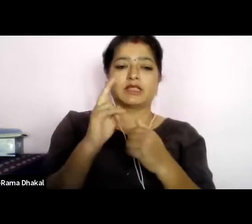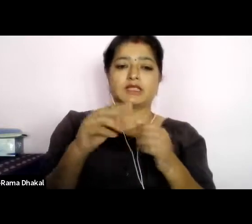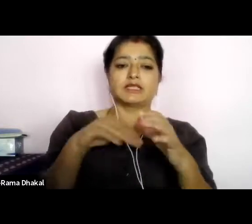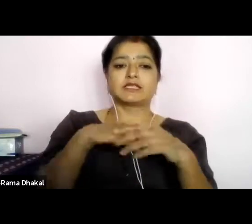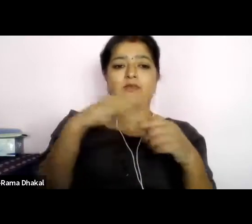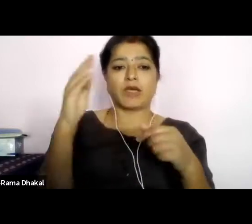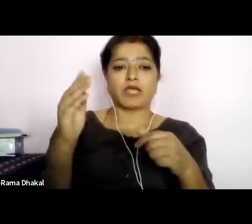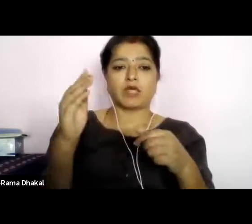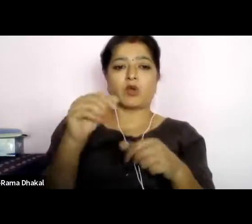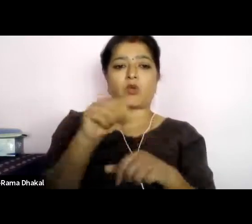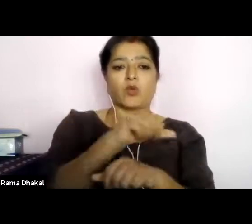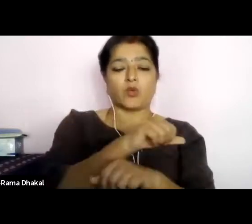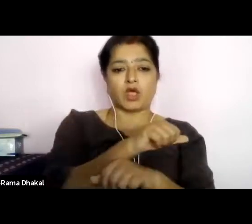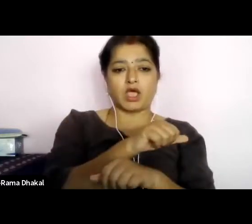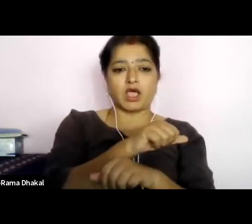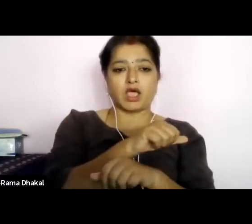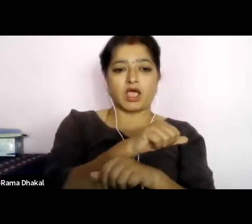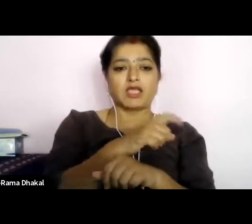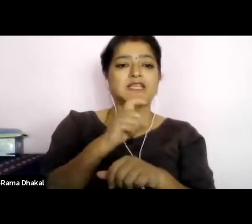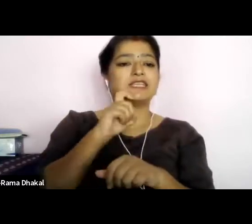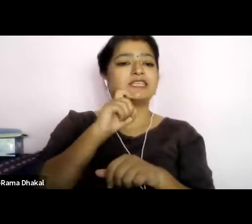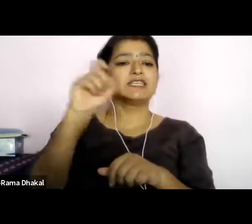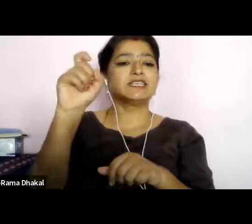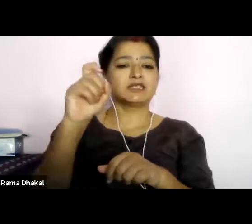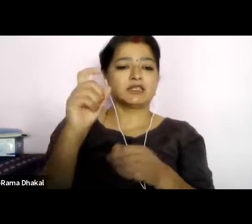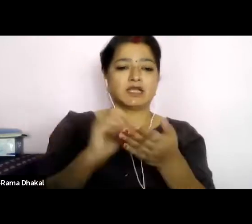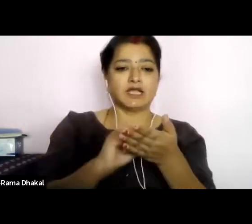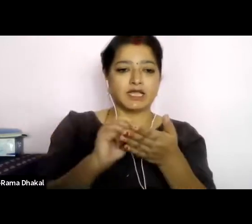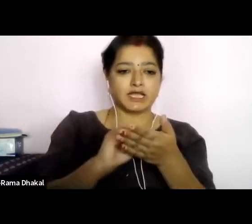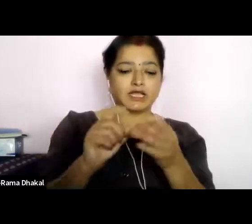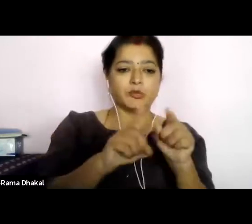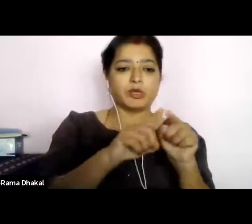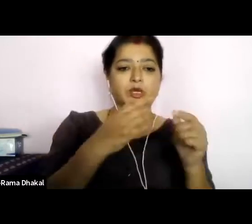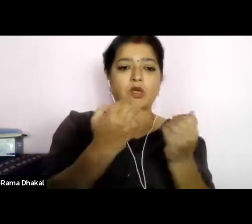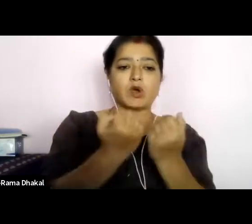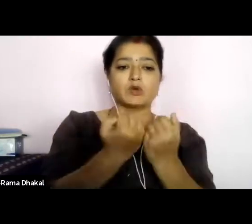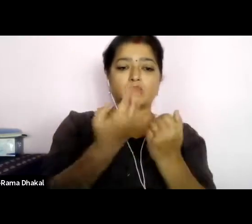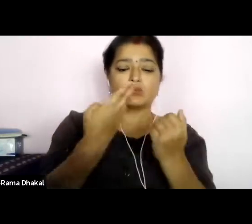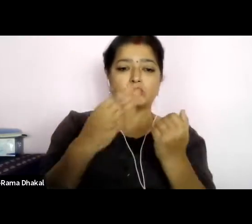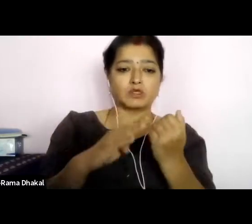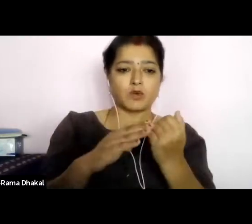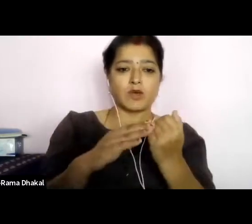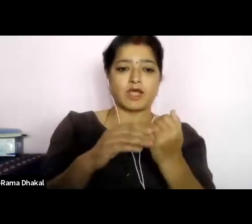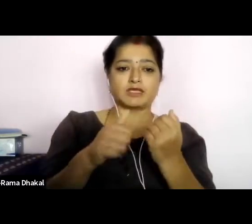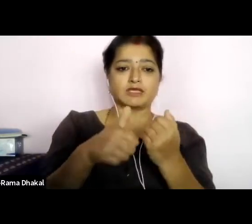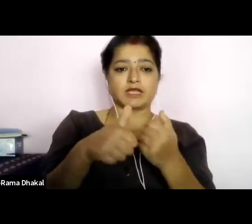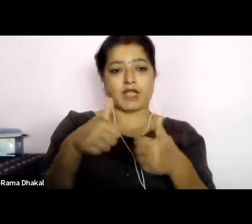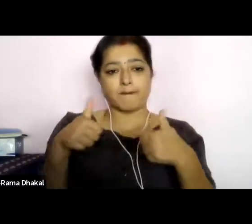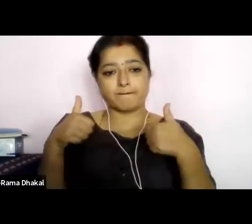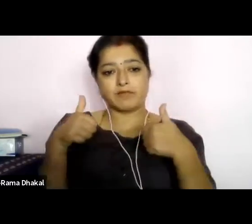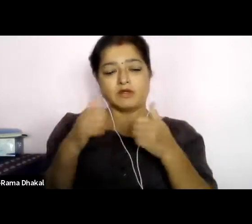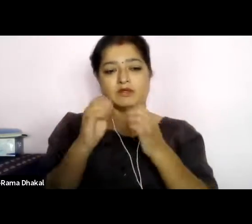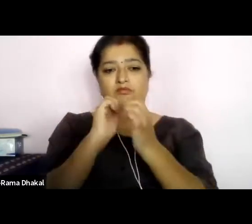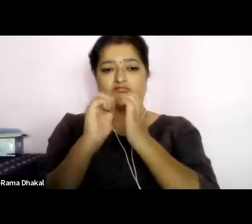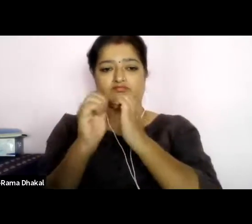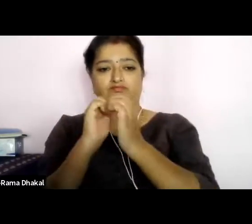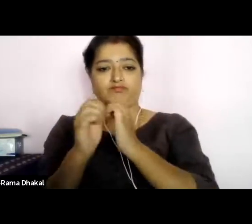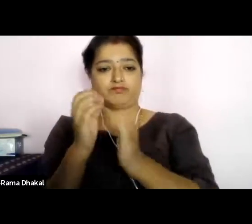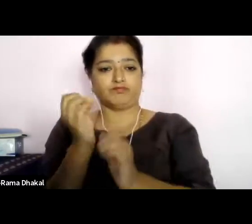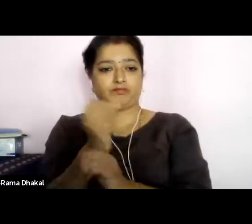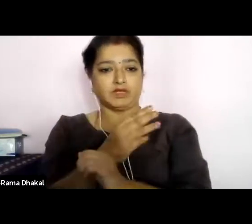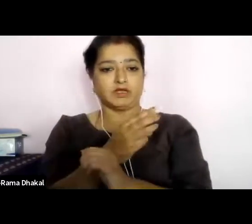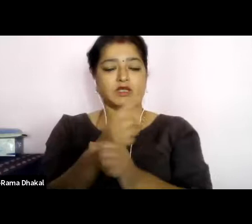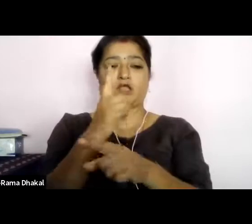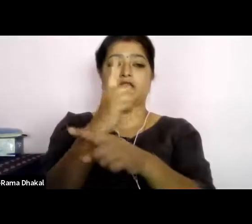experienced adolescent counselor and teacher, and she has spent the majority of her years in education, lecturing male and